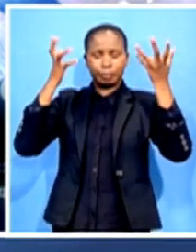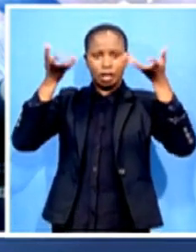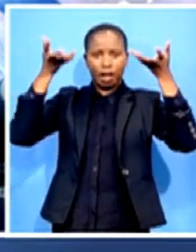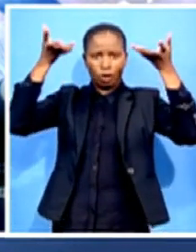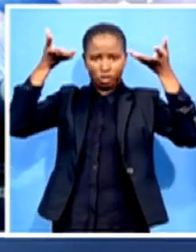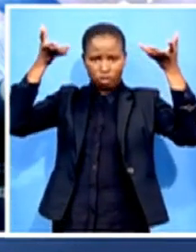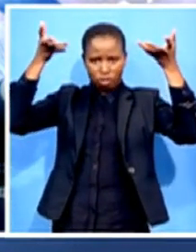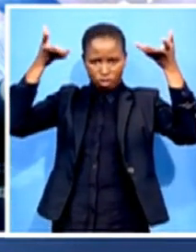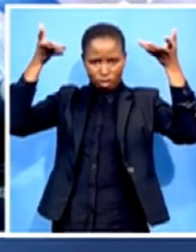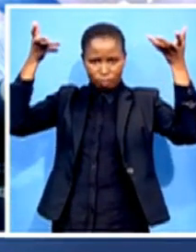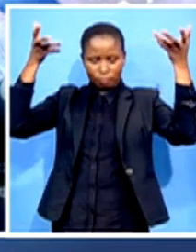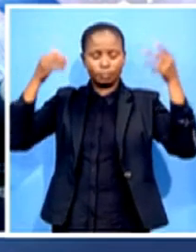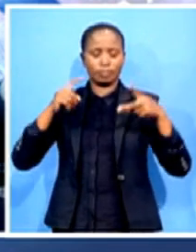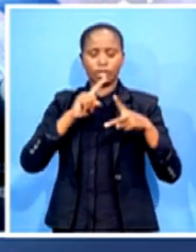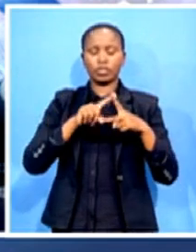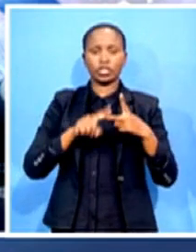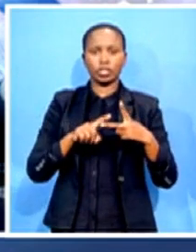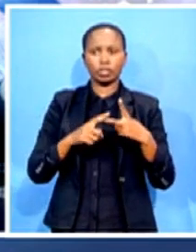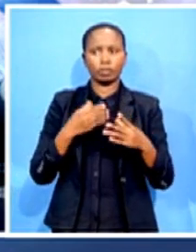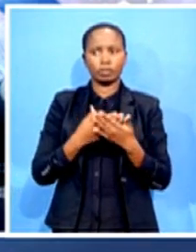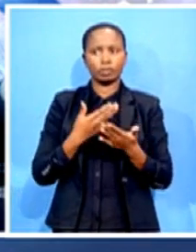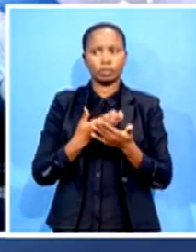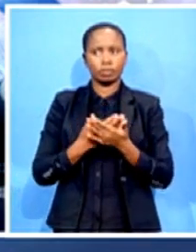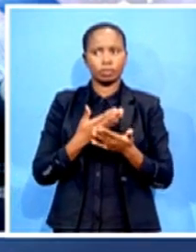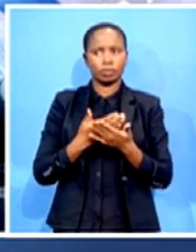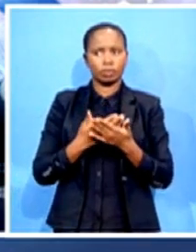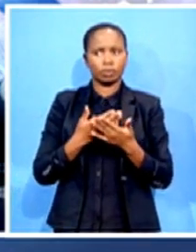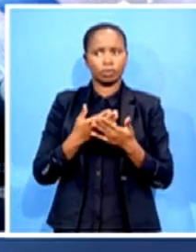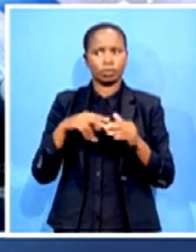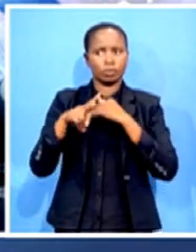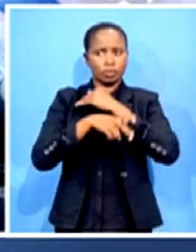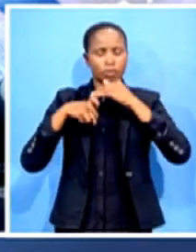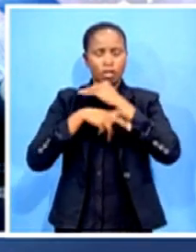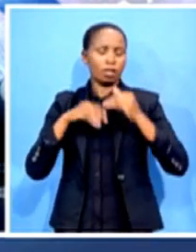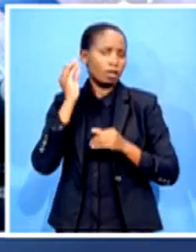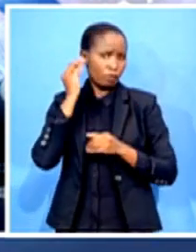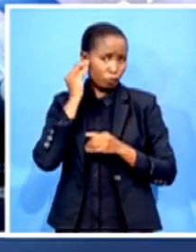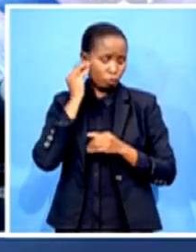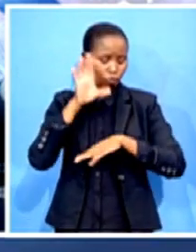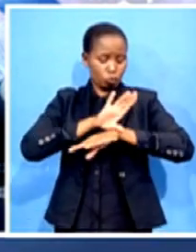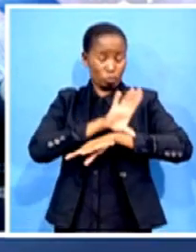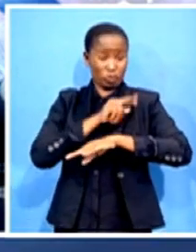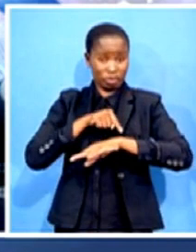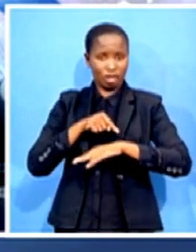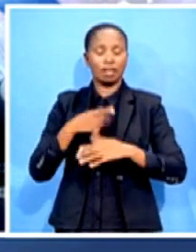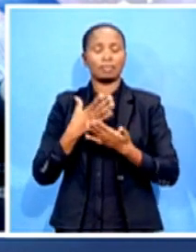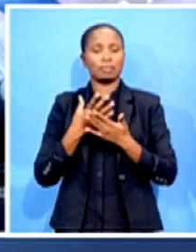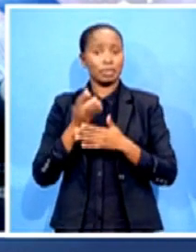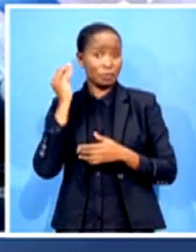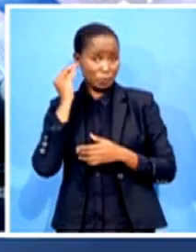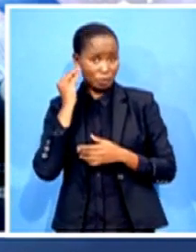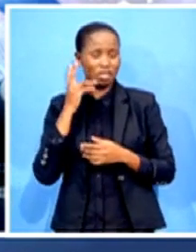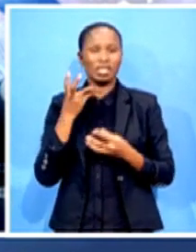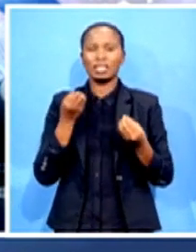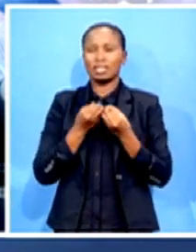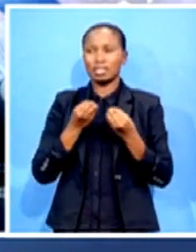a fraudulent attempt to obtain sensitive information or data, and something called ransomware, which is, correct me